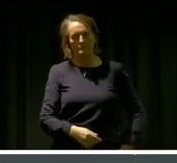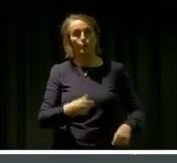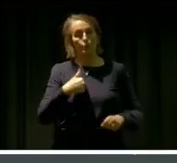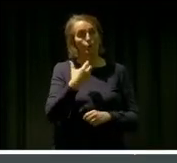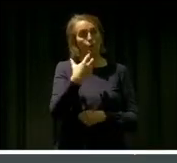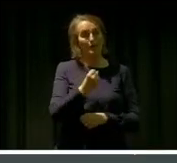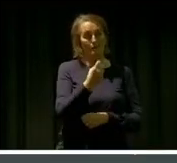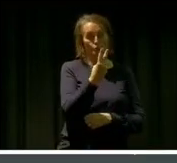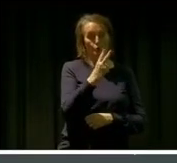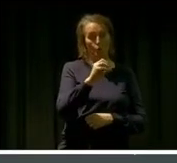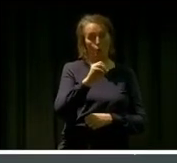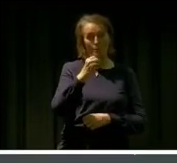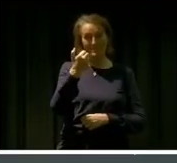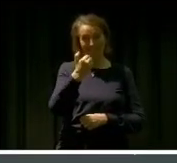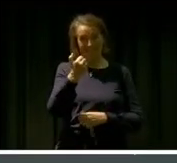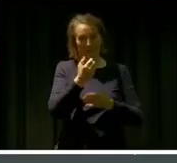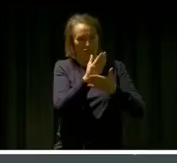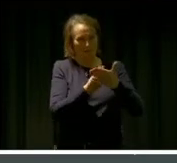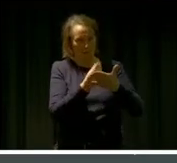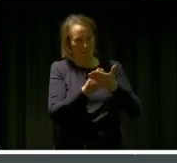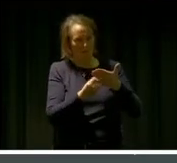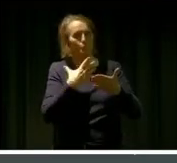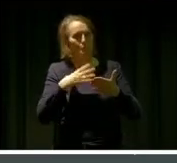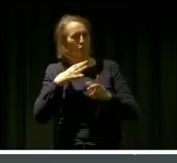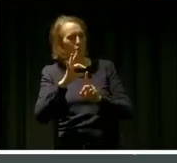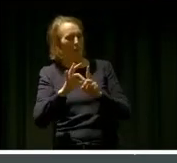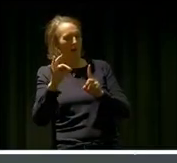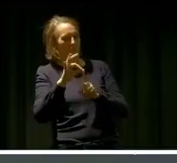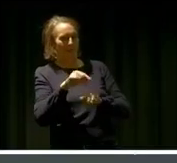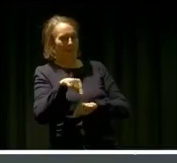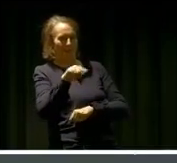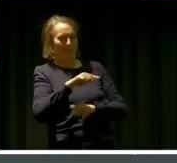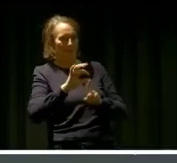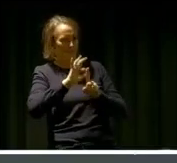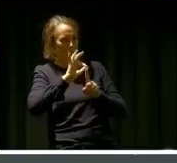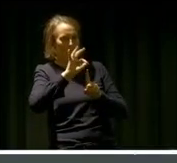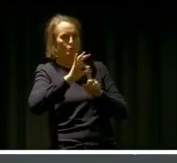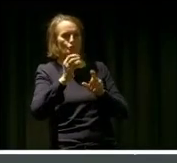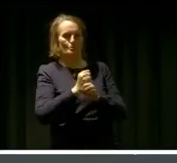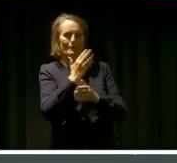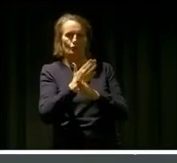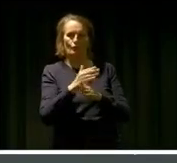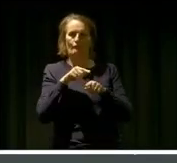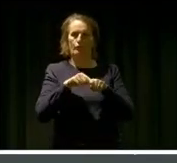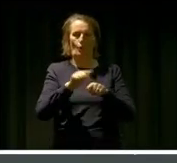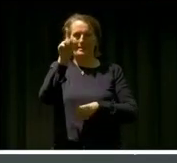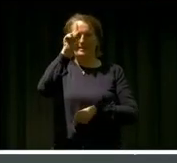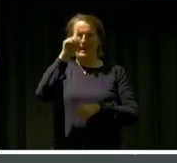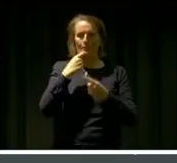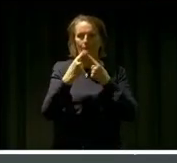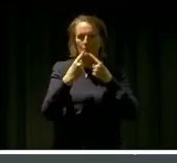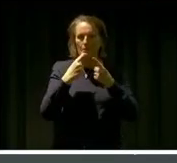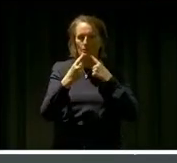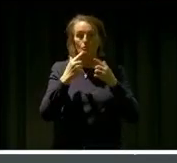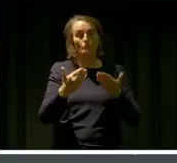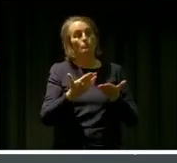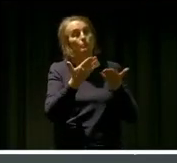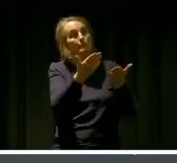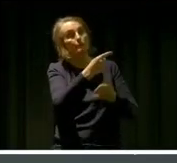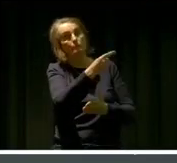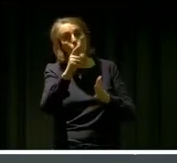2016 cardiometabolic resources to reflect the current evidence and guidelines and help provide health clinicians with